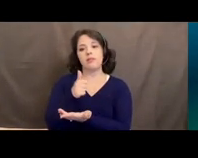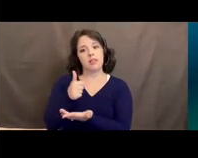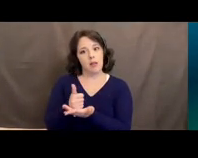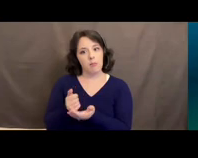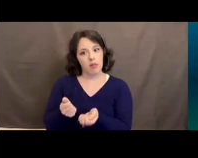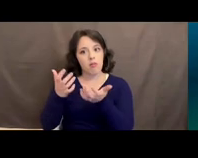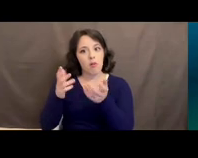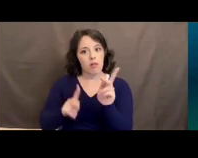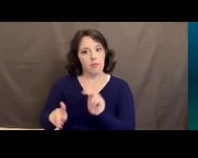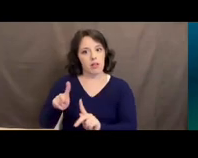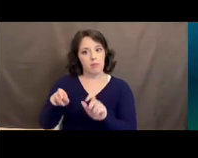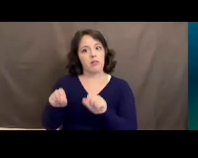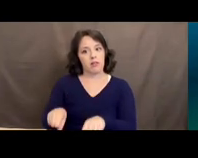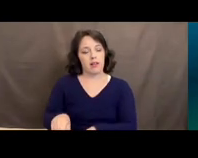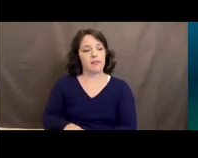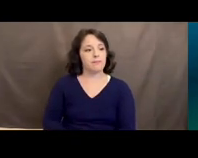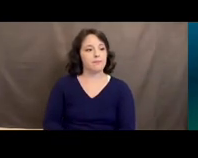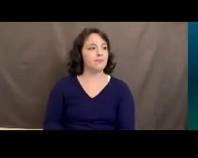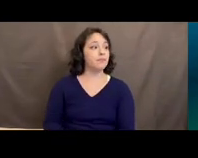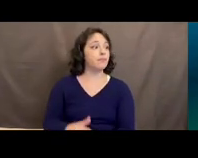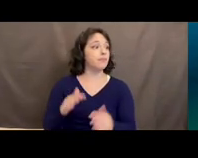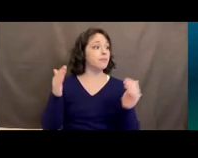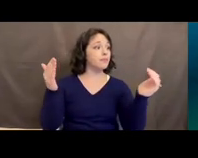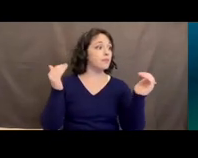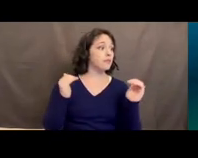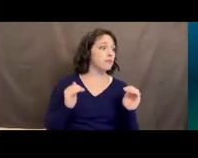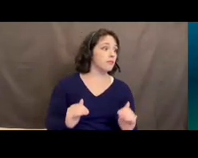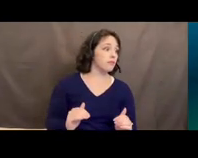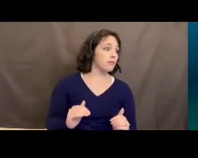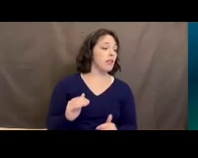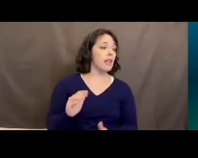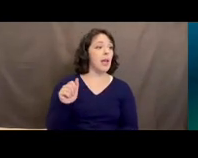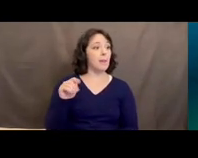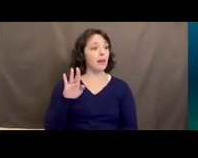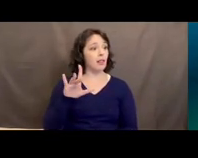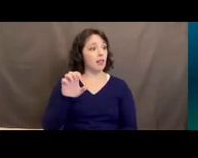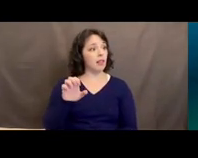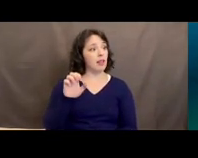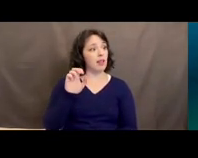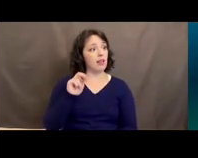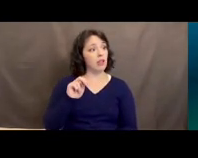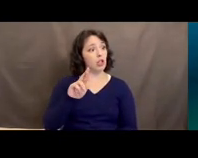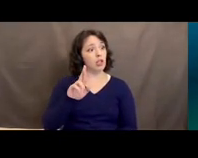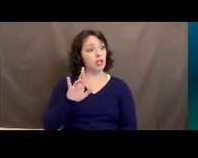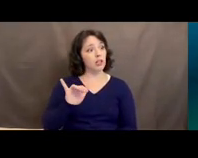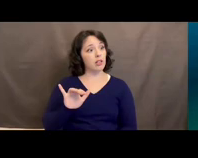next slide, you will see a screenshot of ABLE NRC's homepage,